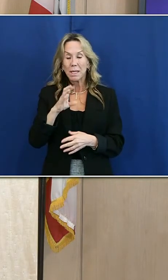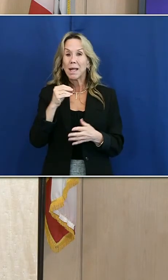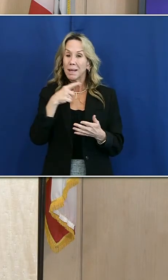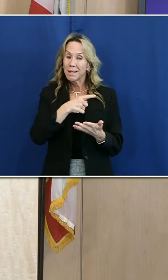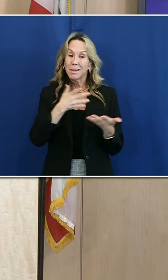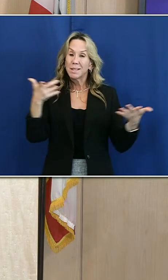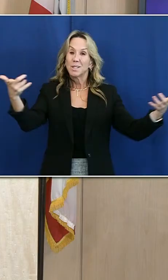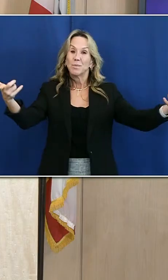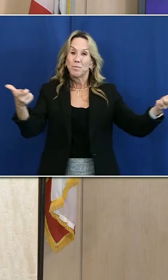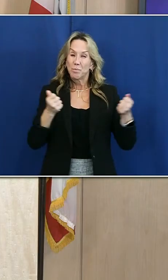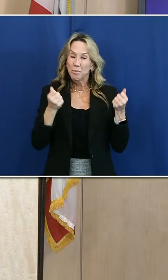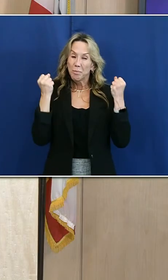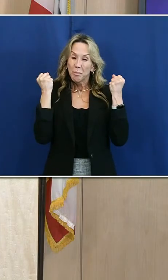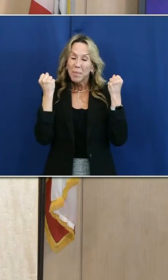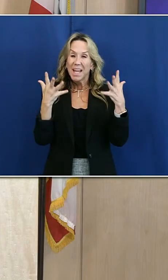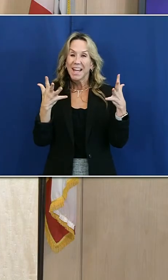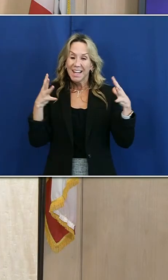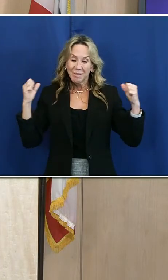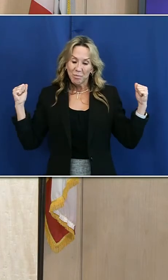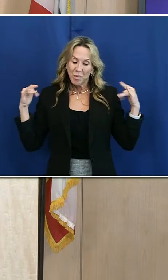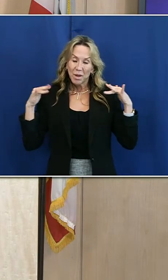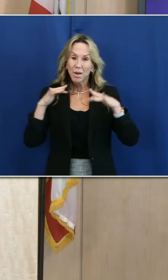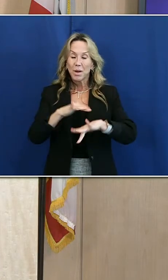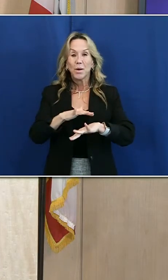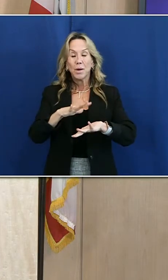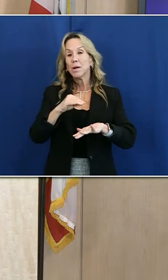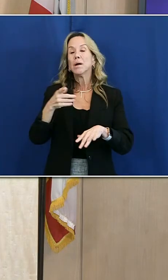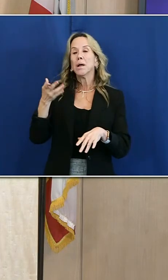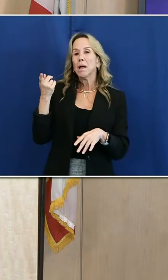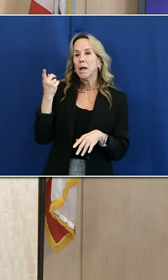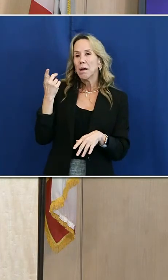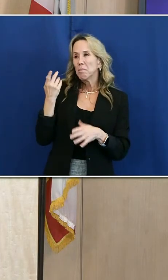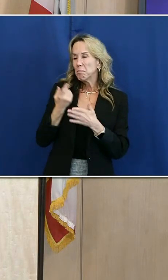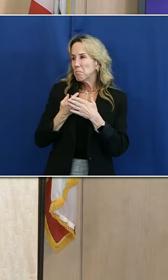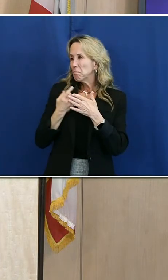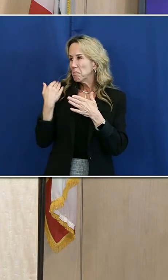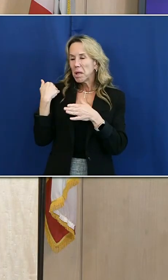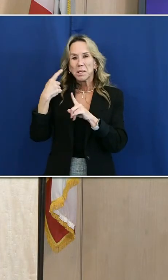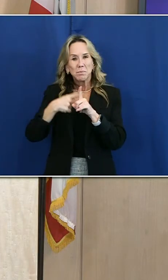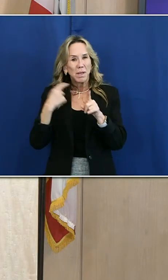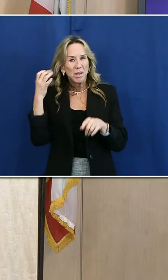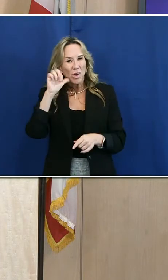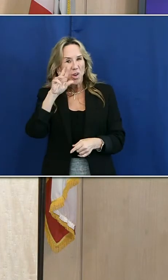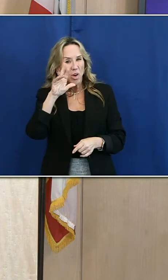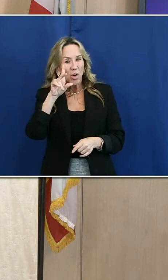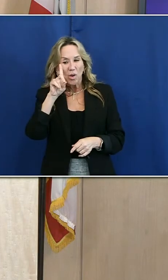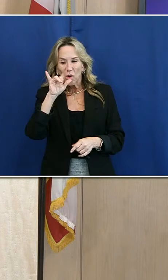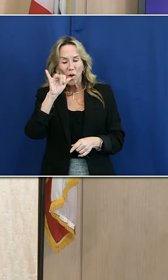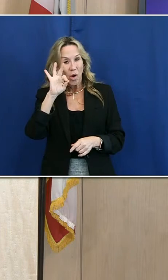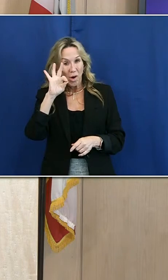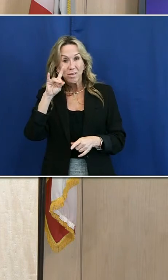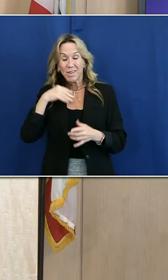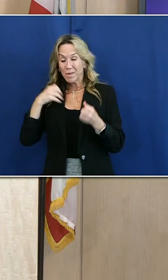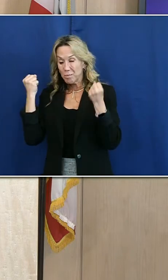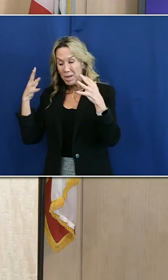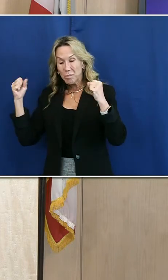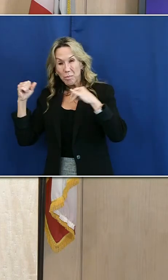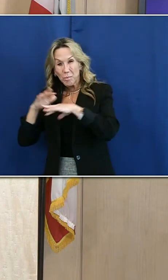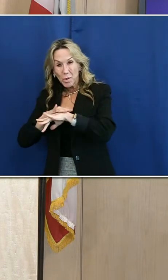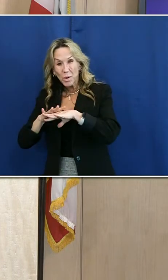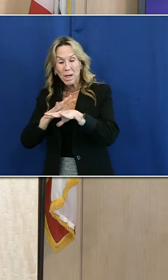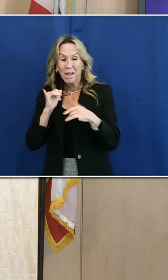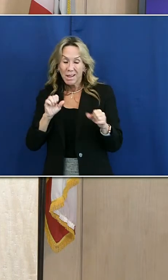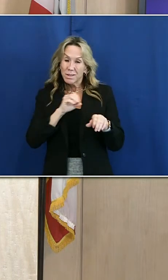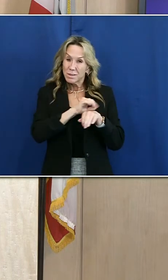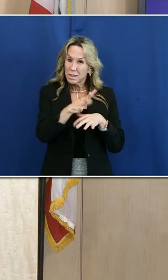crowds. Last month, a massive church gathering in Cardiff drew concerns for public health. Is the county aware of this, and will